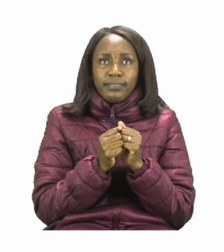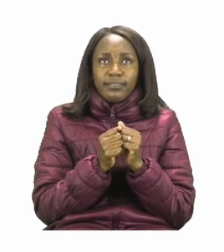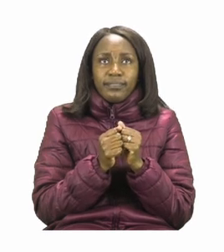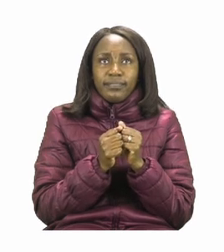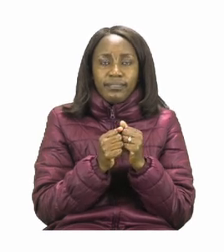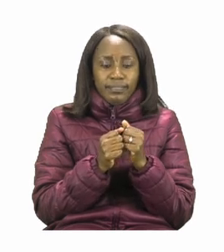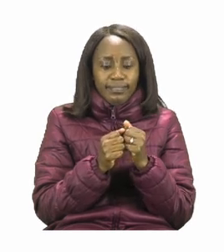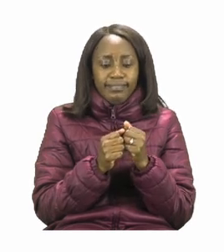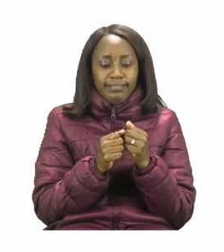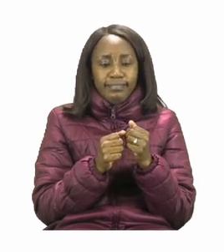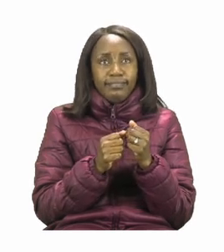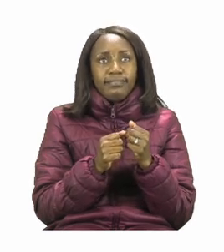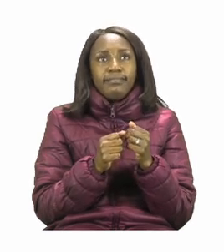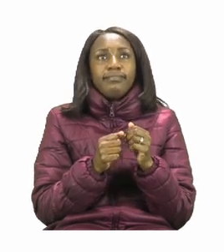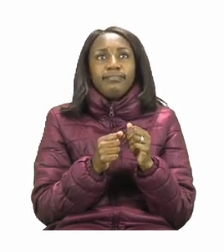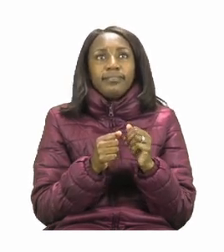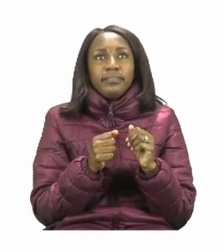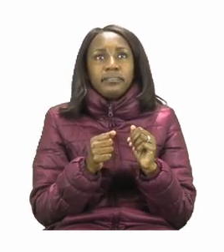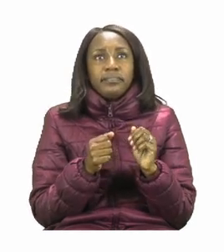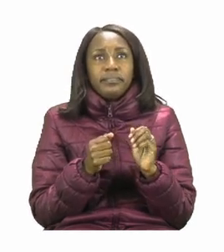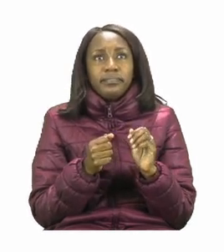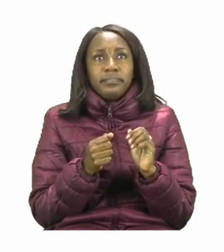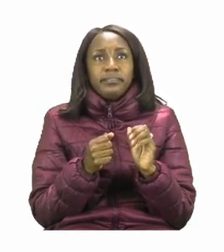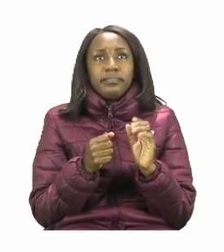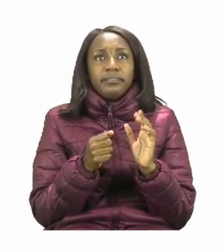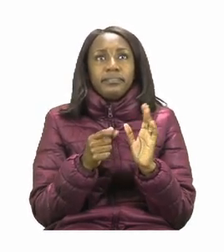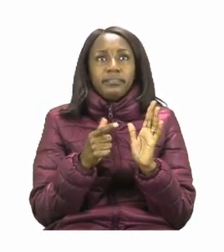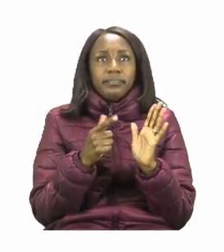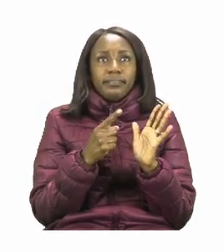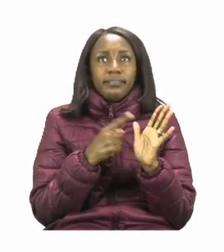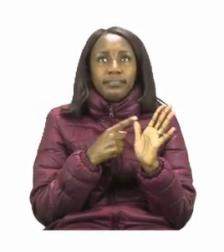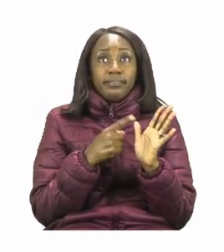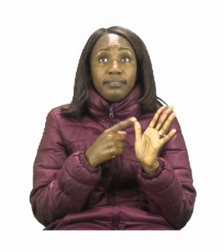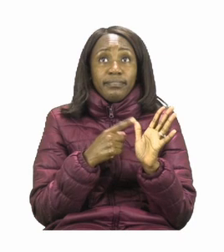we call for help if in trouble?